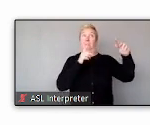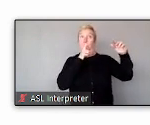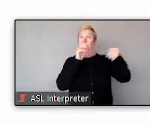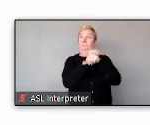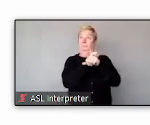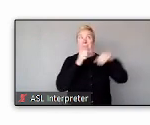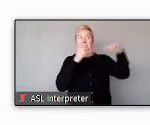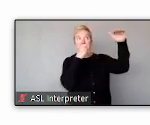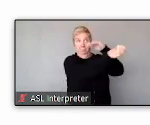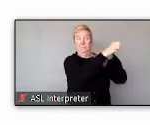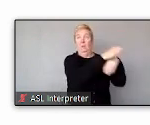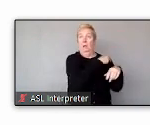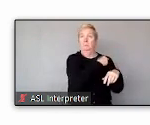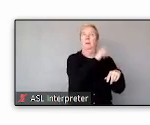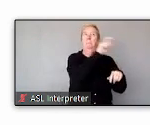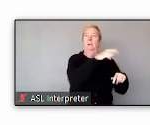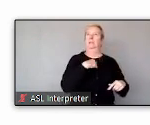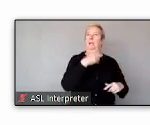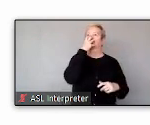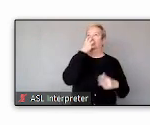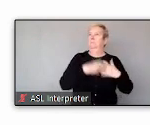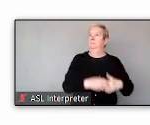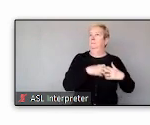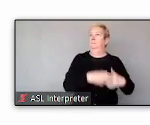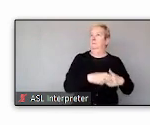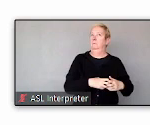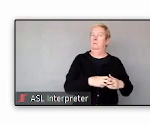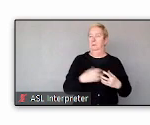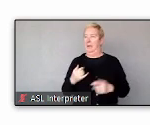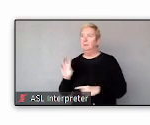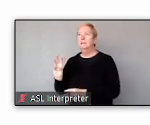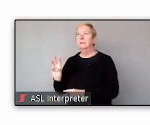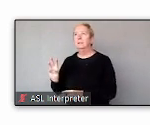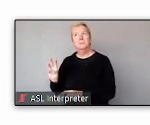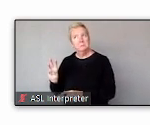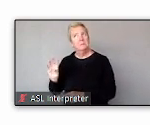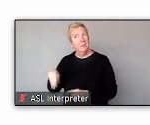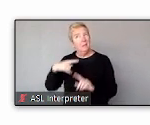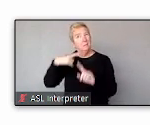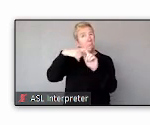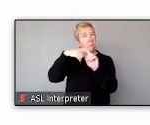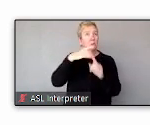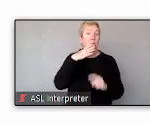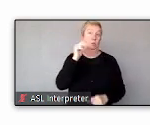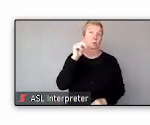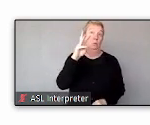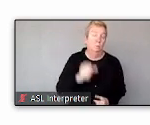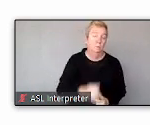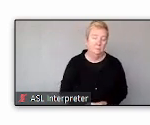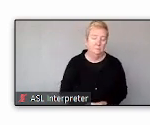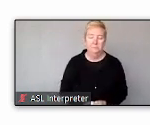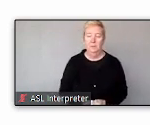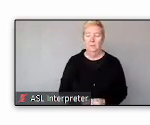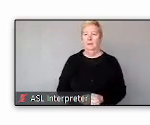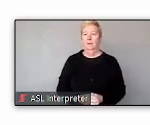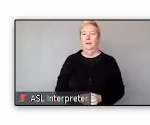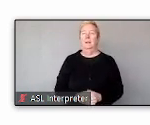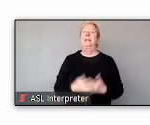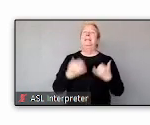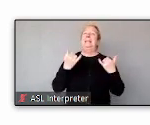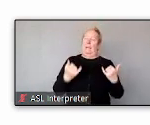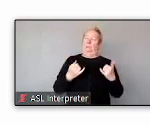on mechanical ventilation. So positive news on the front of how things are going. Not